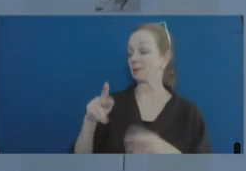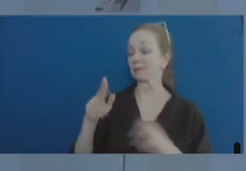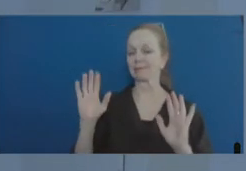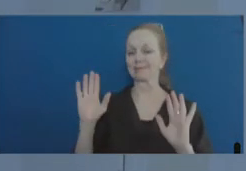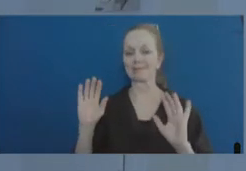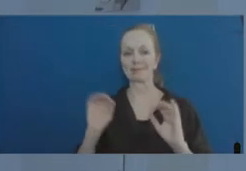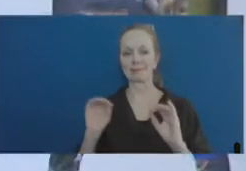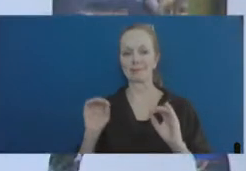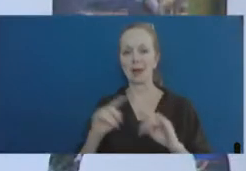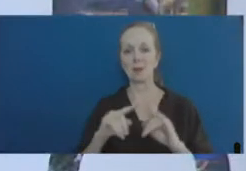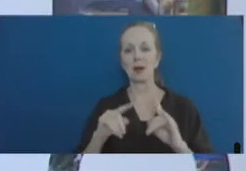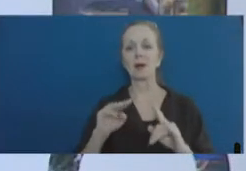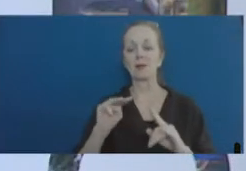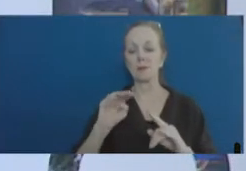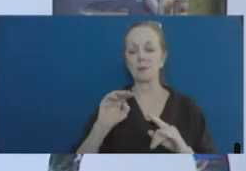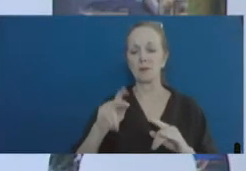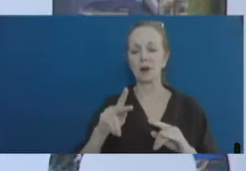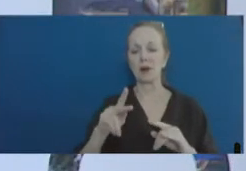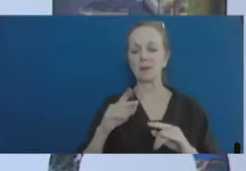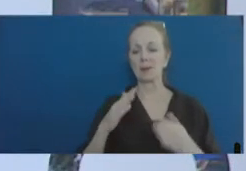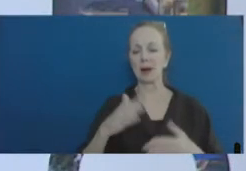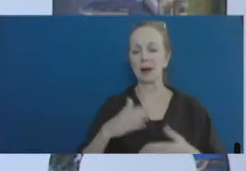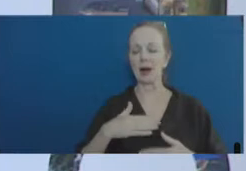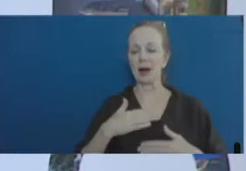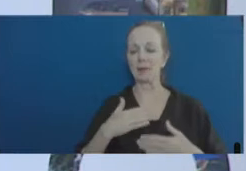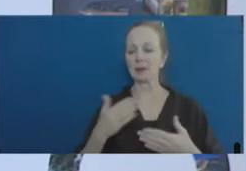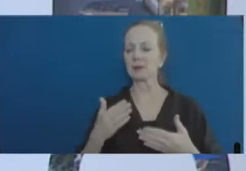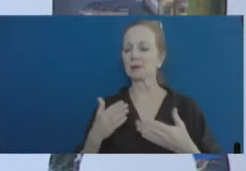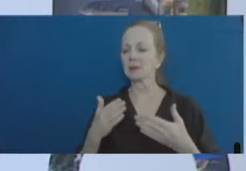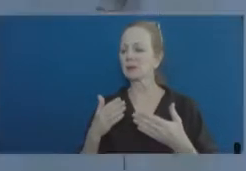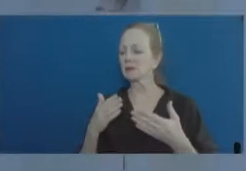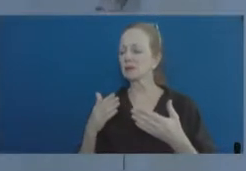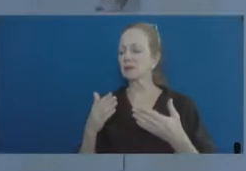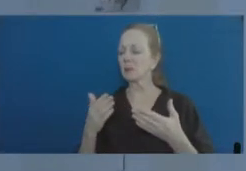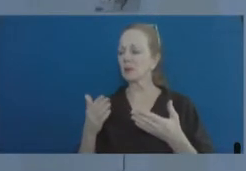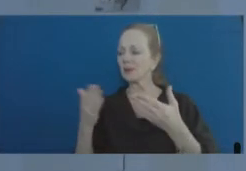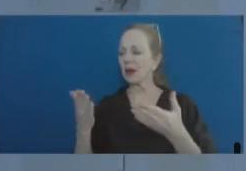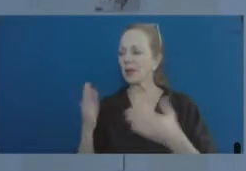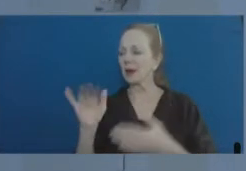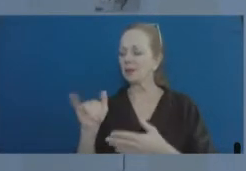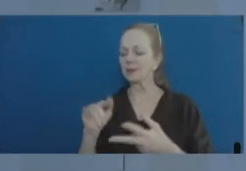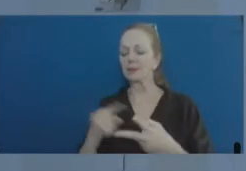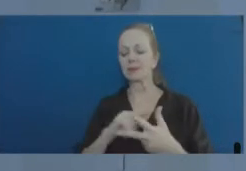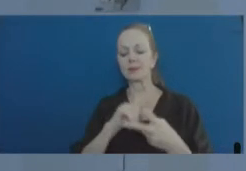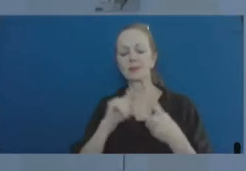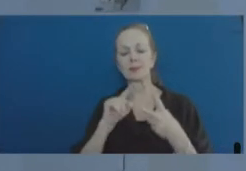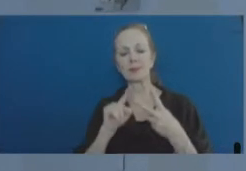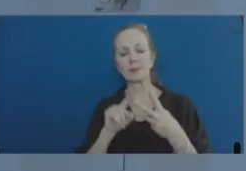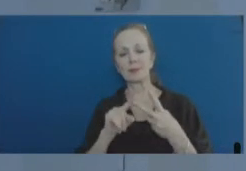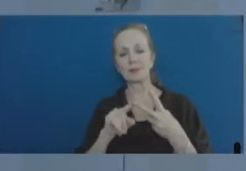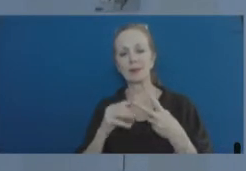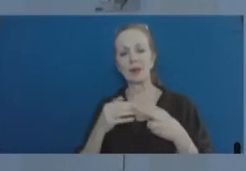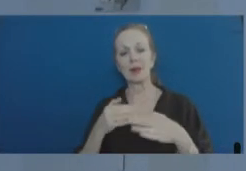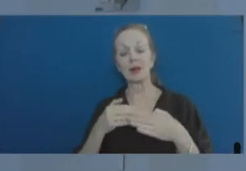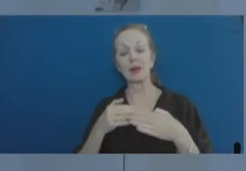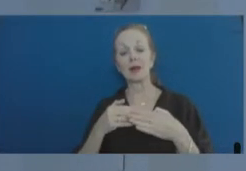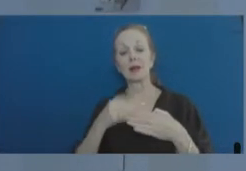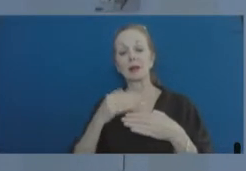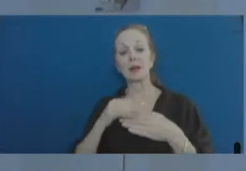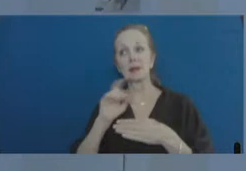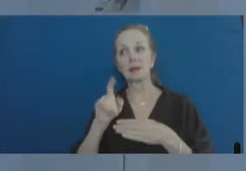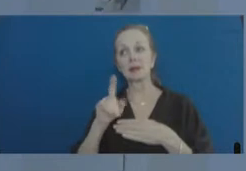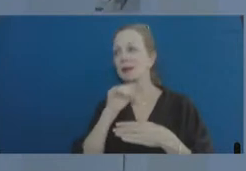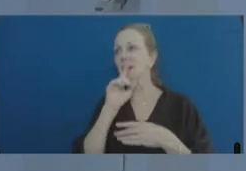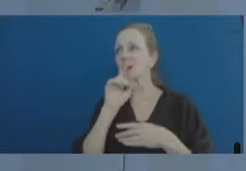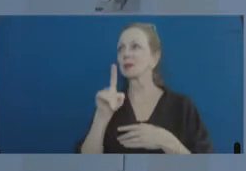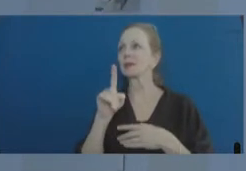have mapped that, and I'd be happy to provide that in a follow-up. Awesome. And then my next question, or not so much a question, more